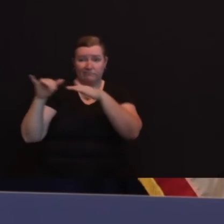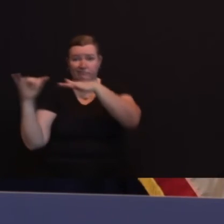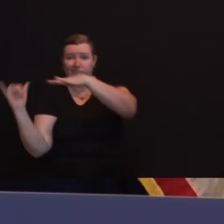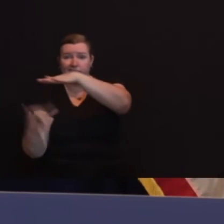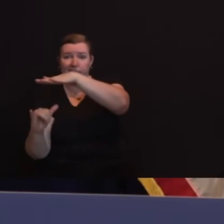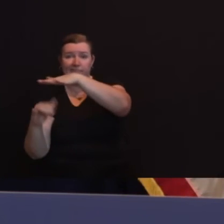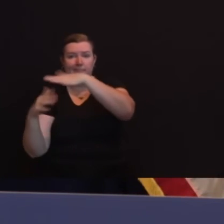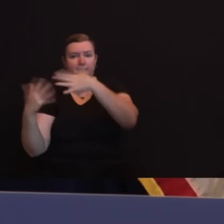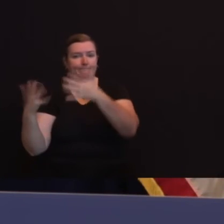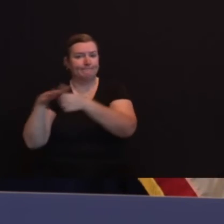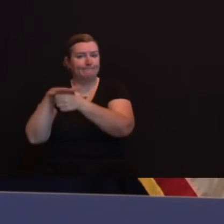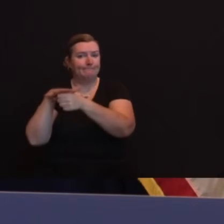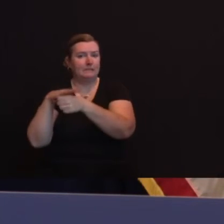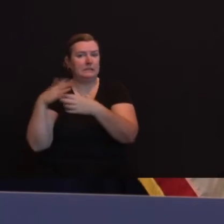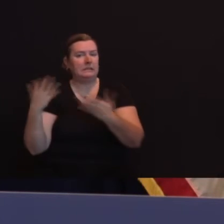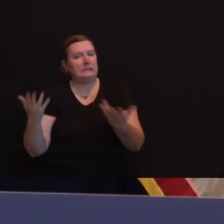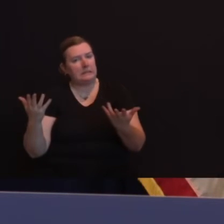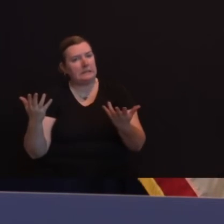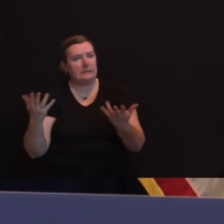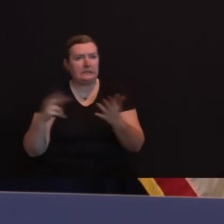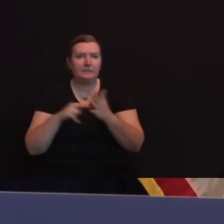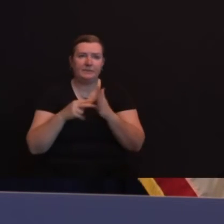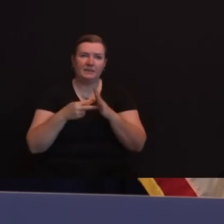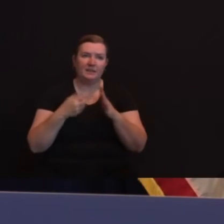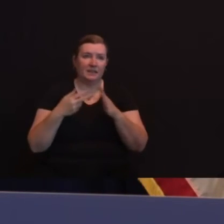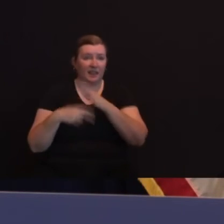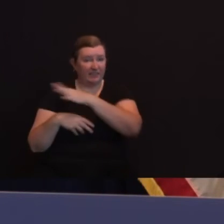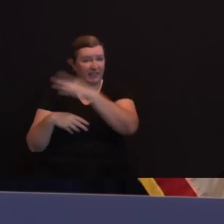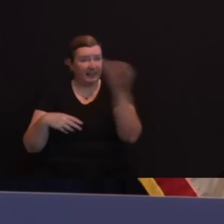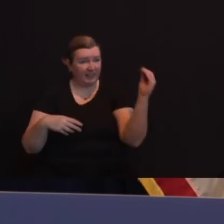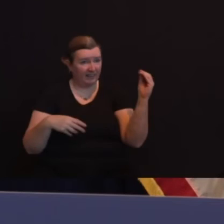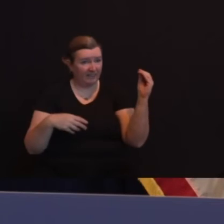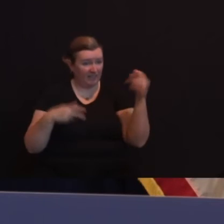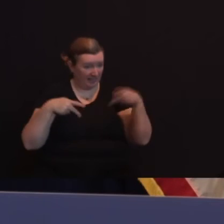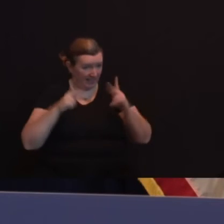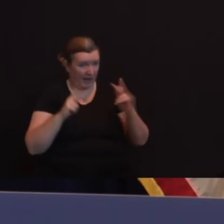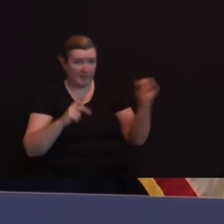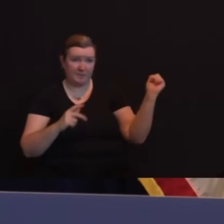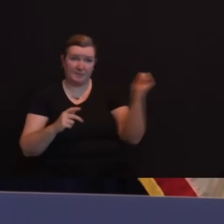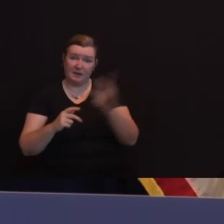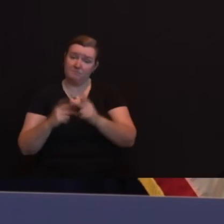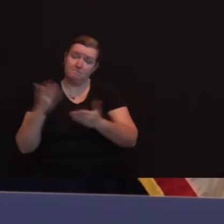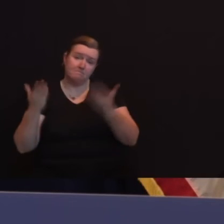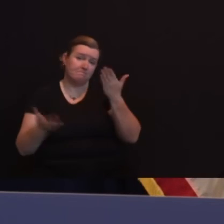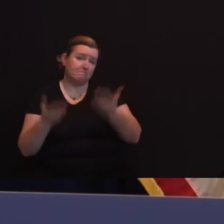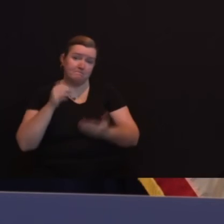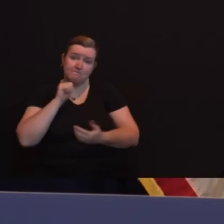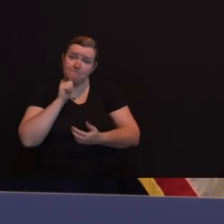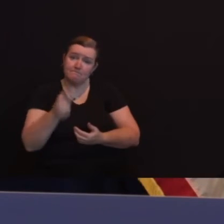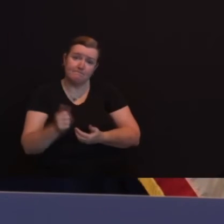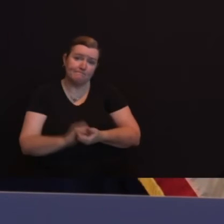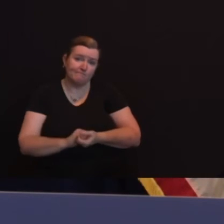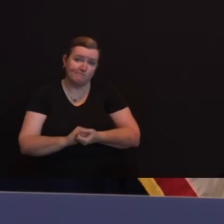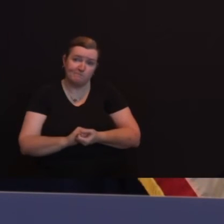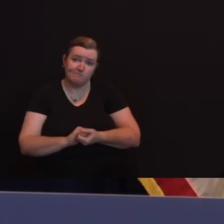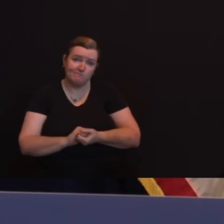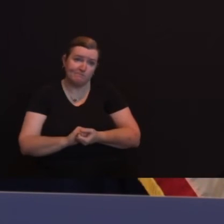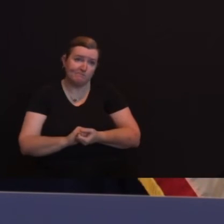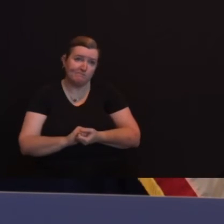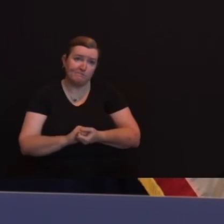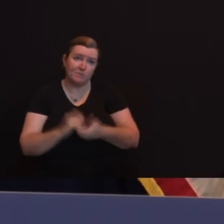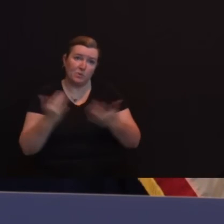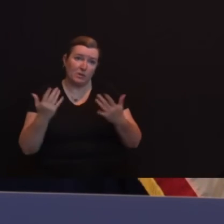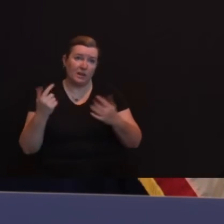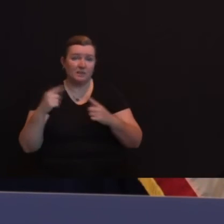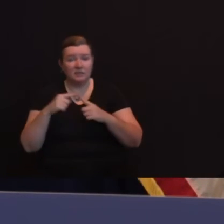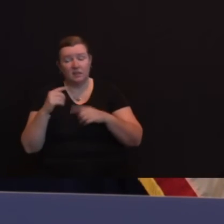list, they may not be guaranteed readmission to the facility until a bed is available. Residents and